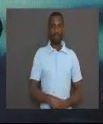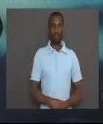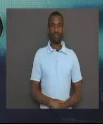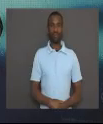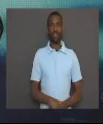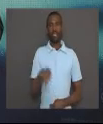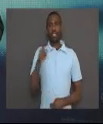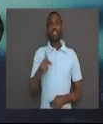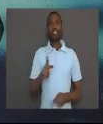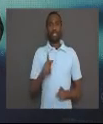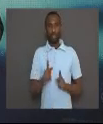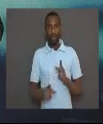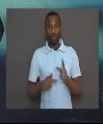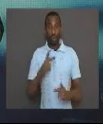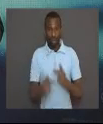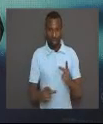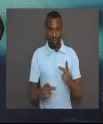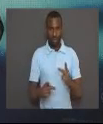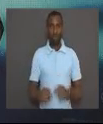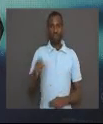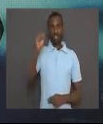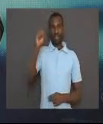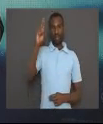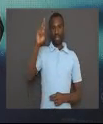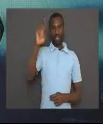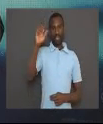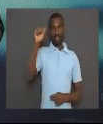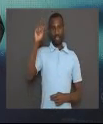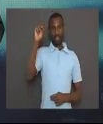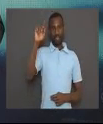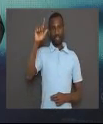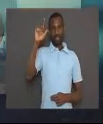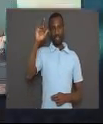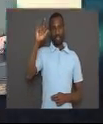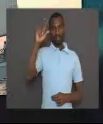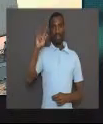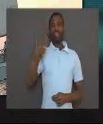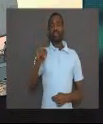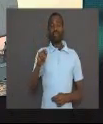The process of streamlining is also applied to boats.